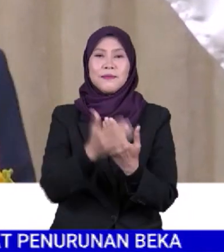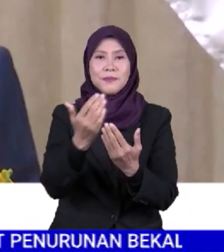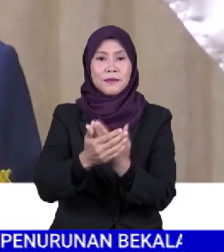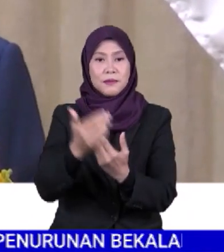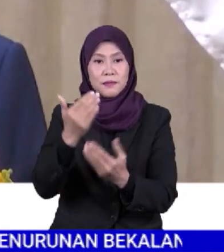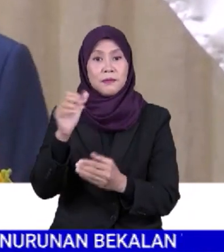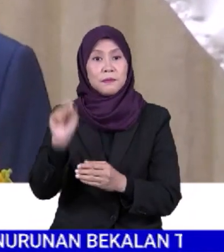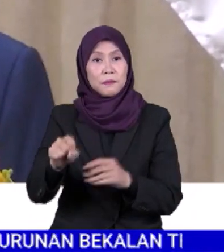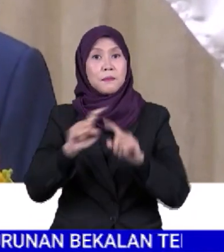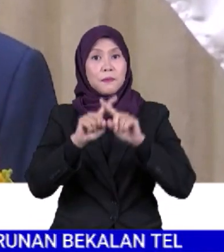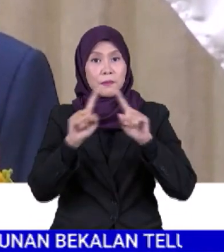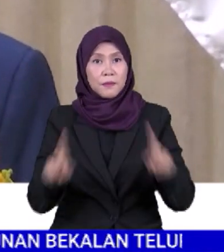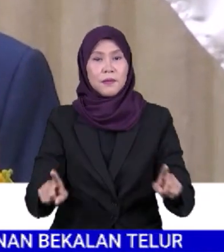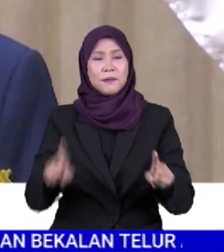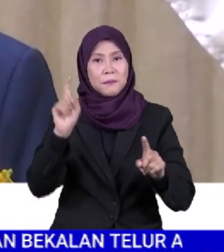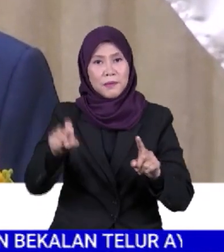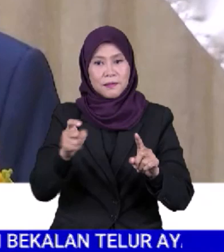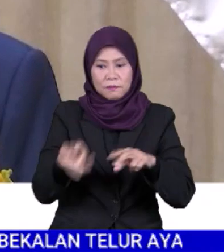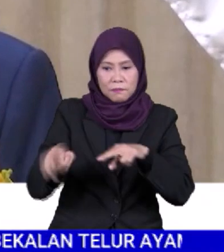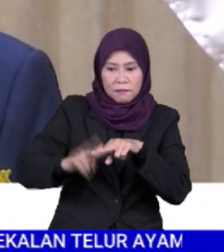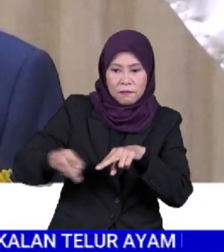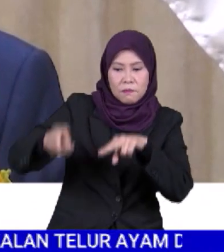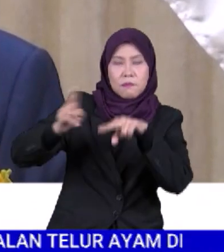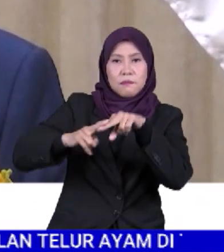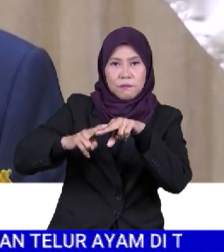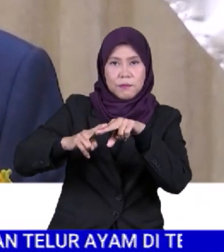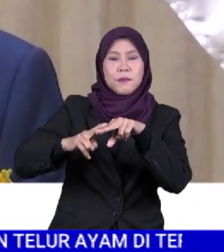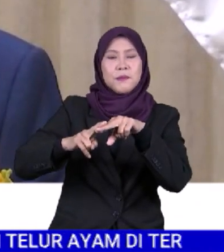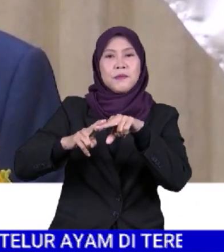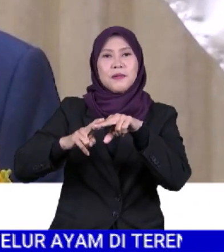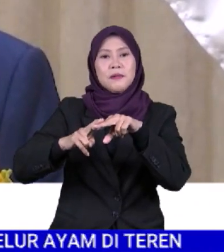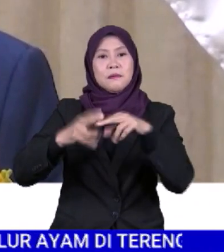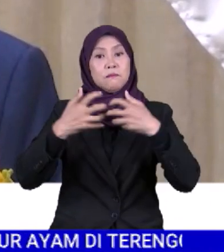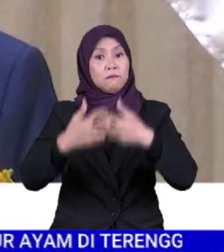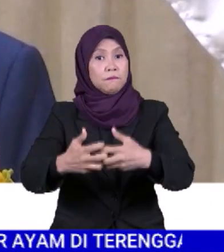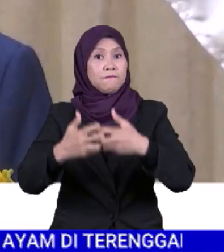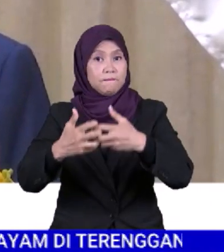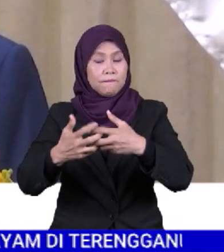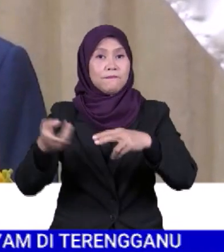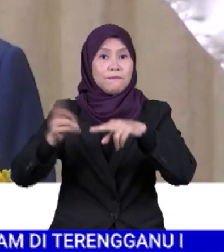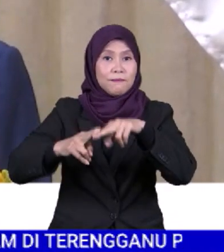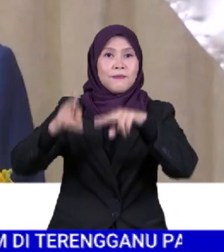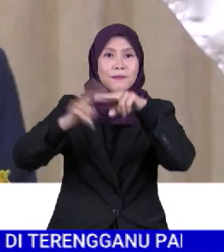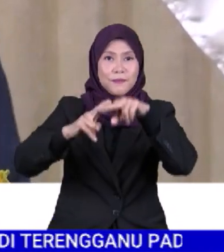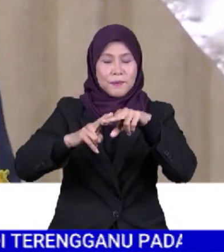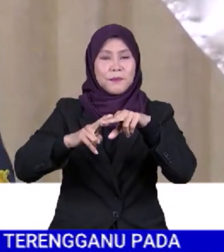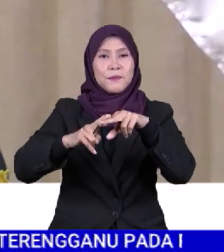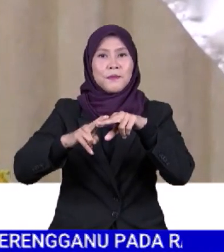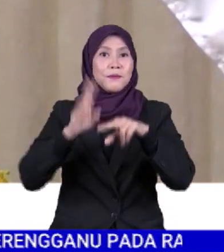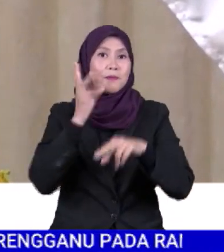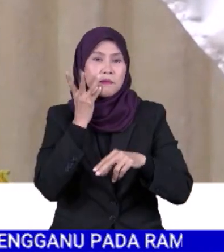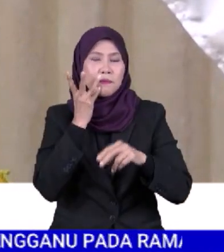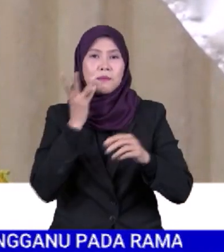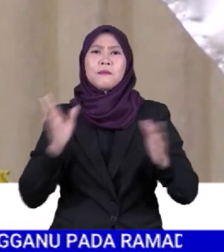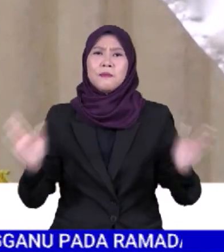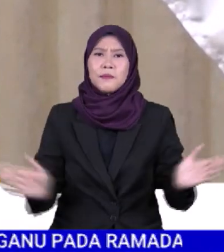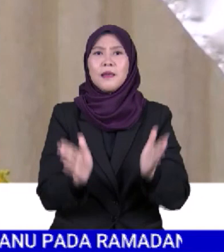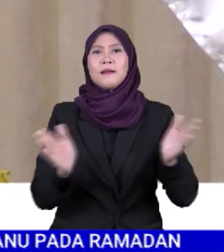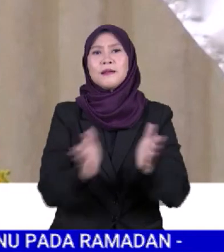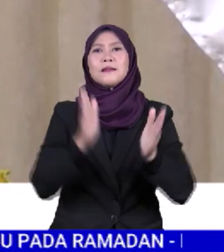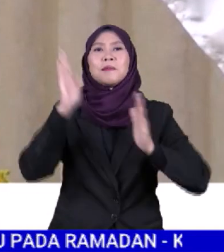have increased the productivity, and I think I would certainly encourage the